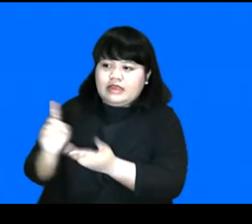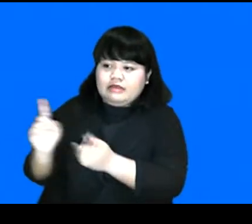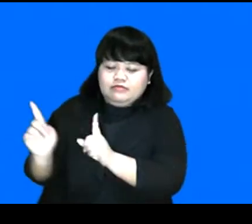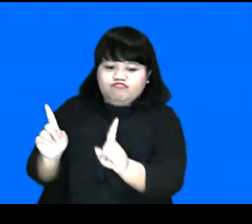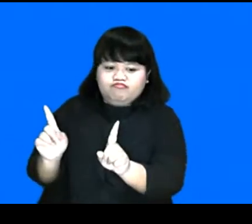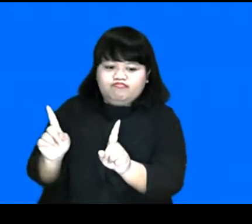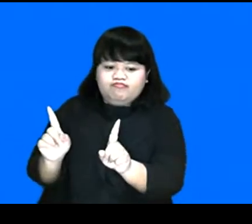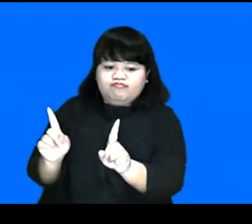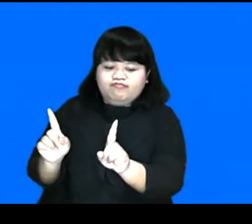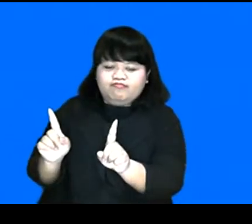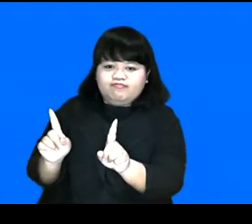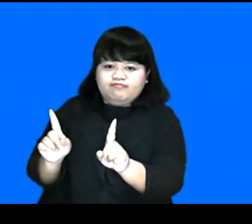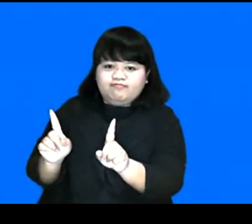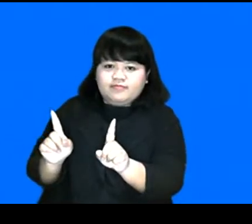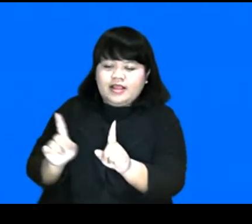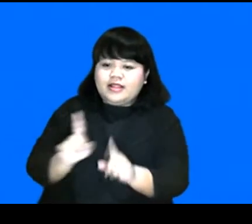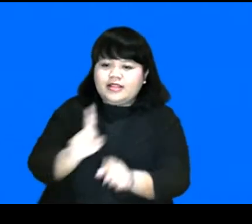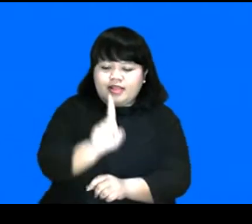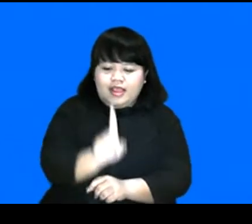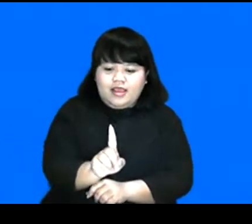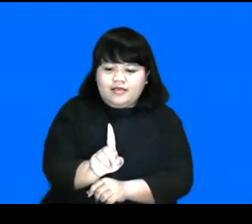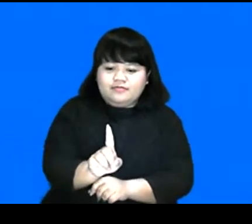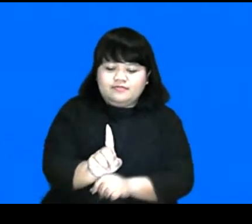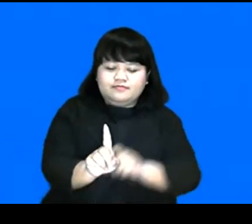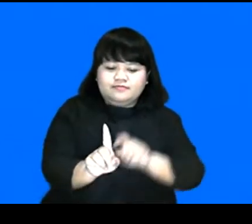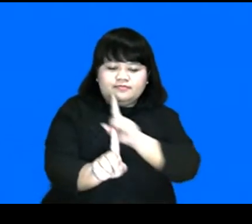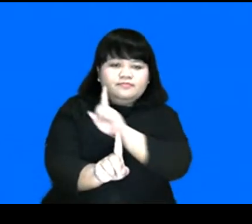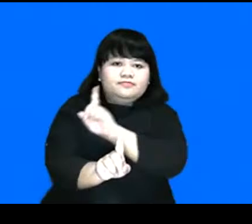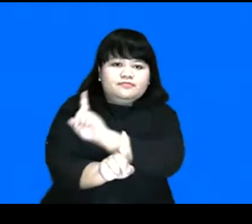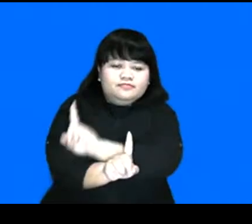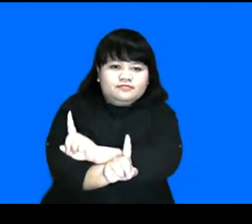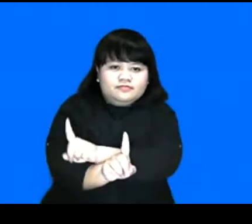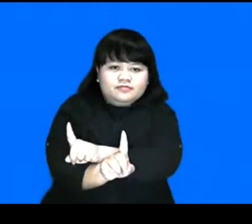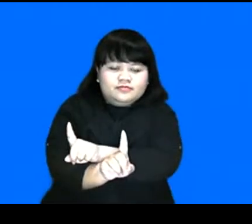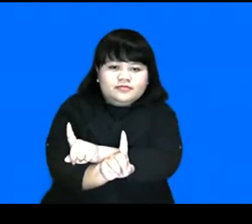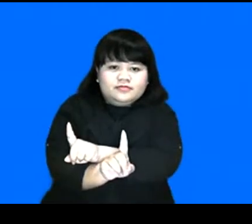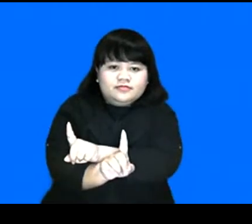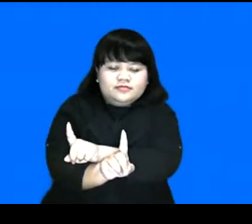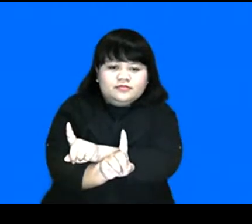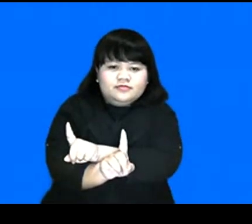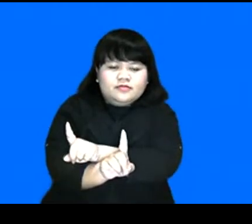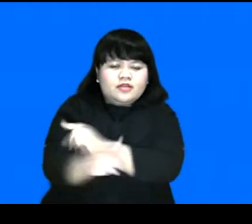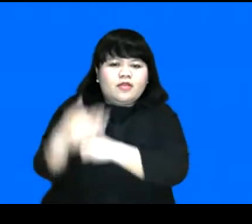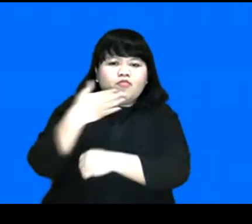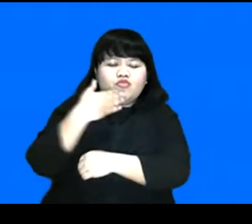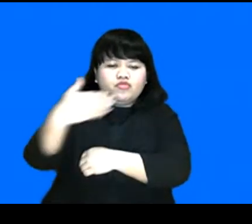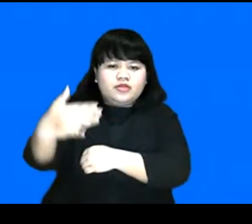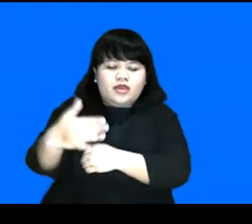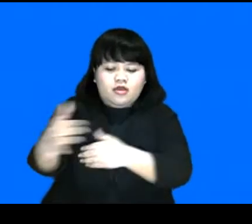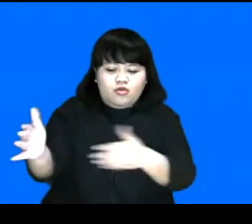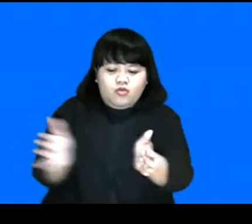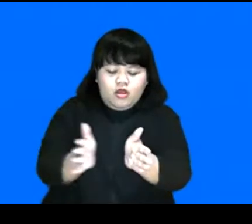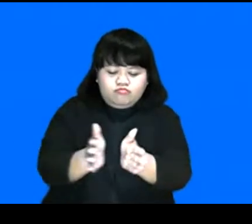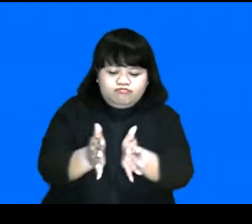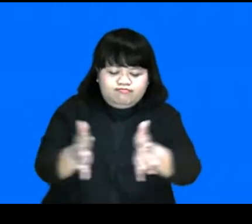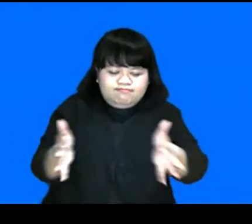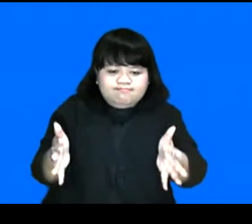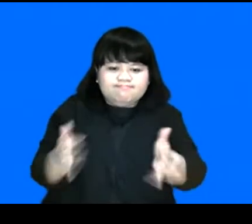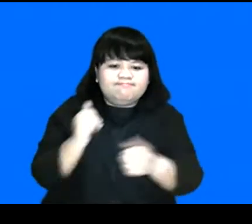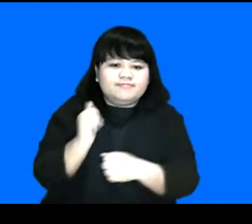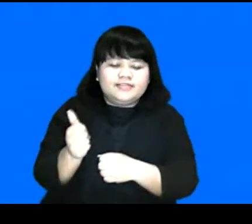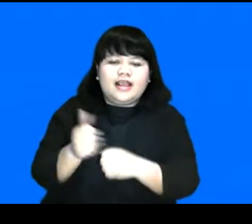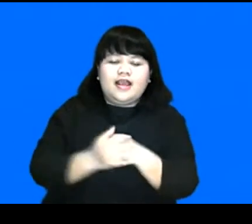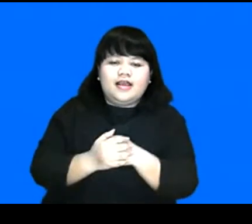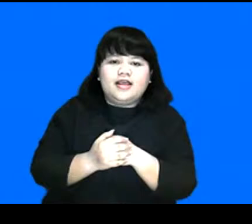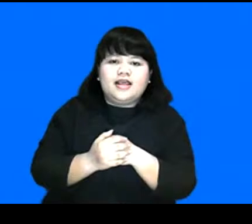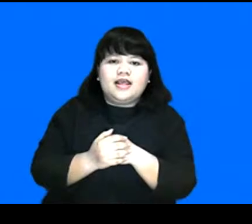well, distribute space on the stage. Okay, let's hit and go. I think we will start with Vidya,